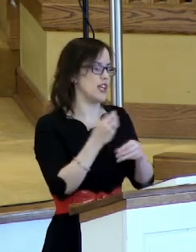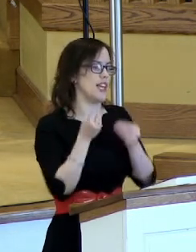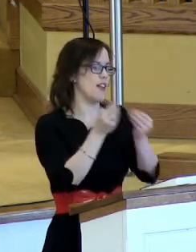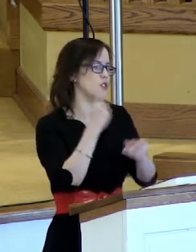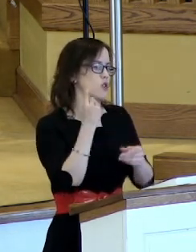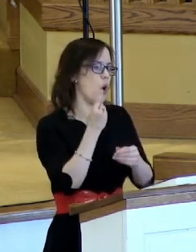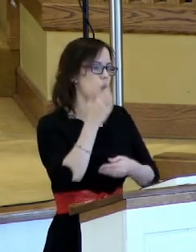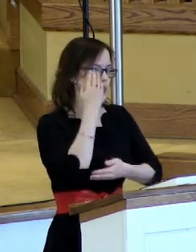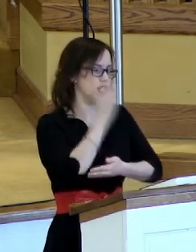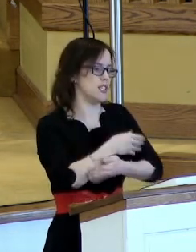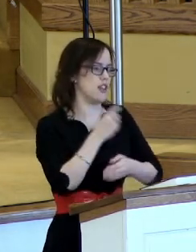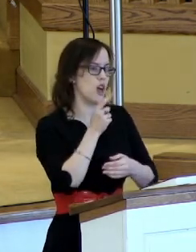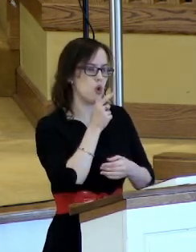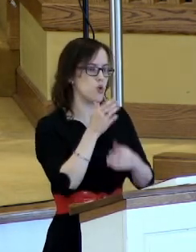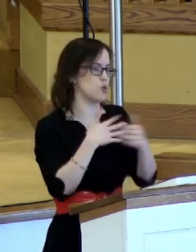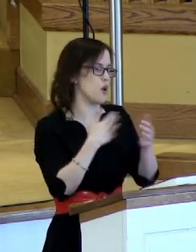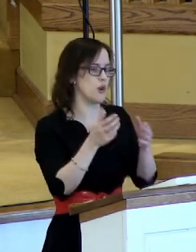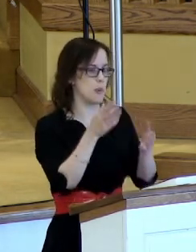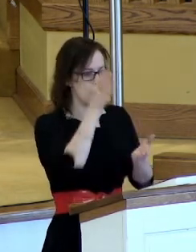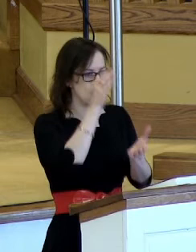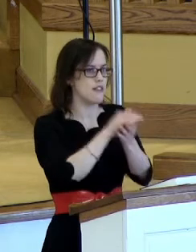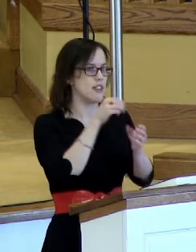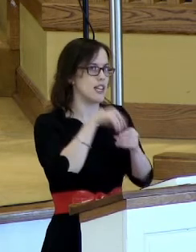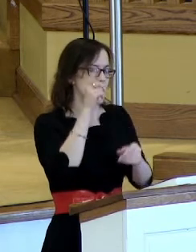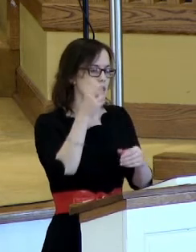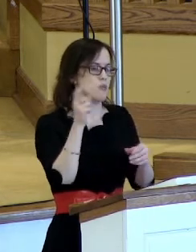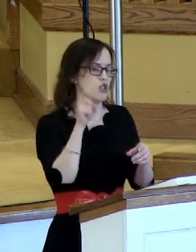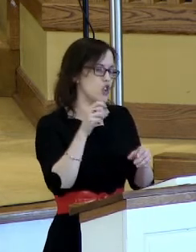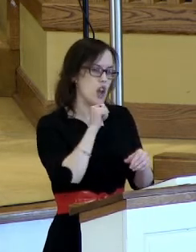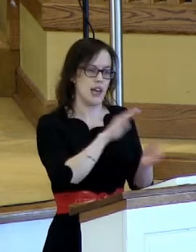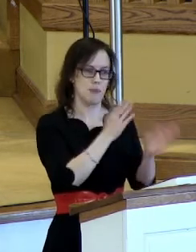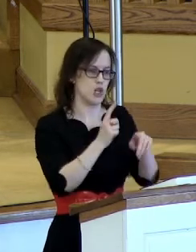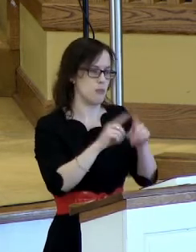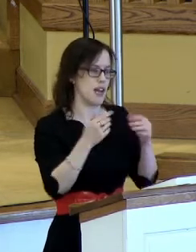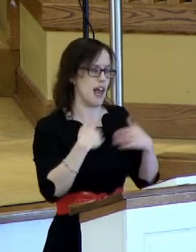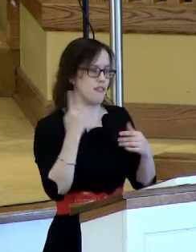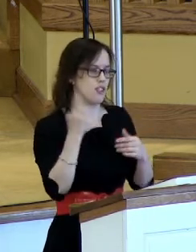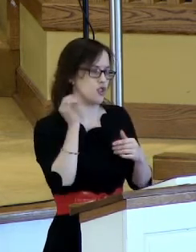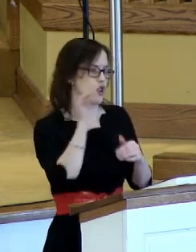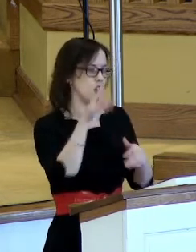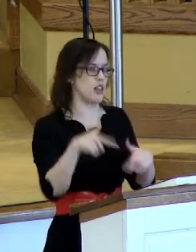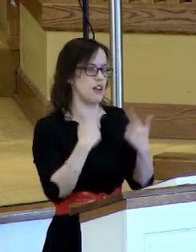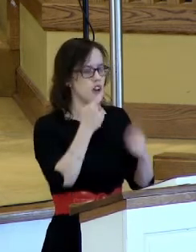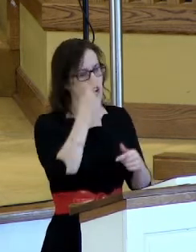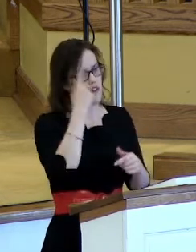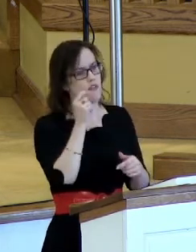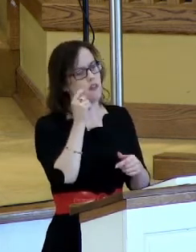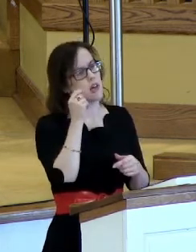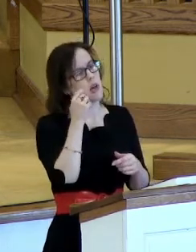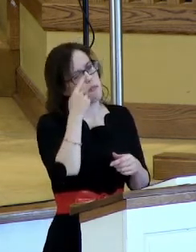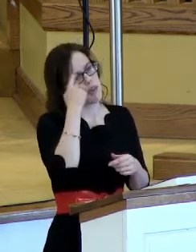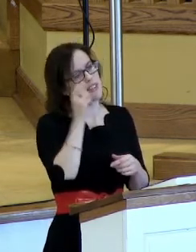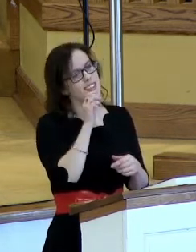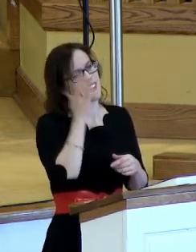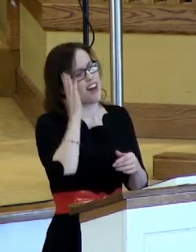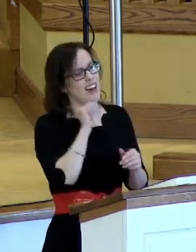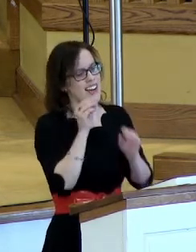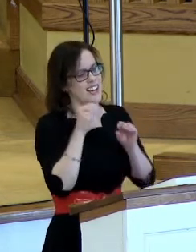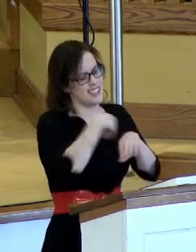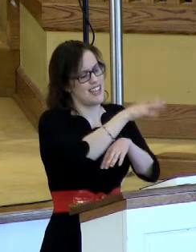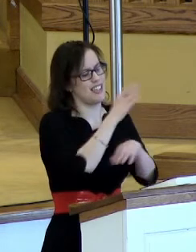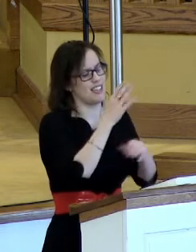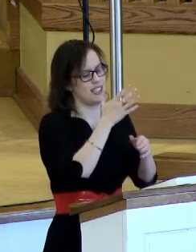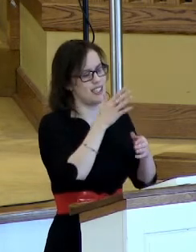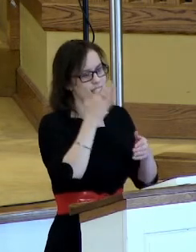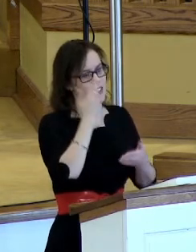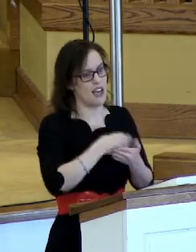whosoever believeth in him should not perish, but have everlasting life. For God sent not his Son into the world to condemn the world, but that the world